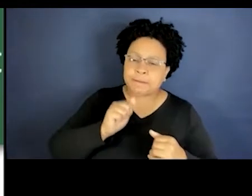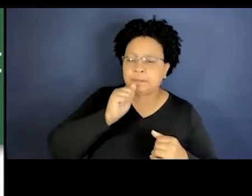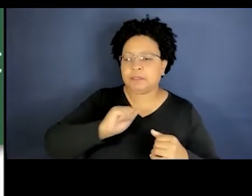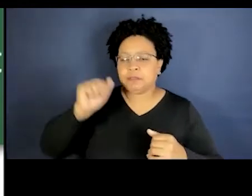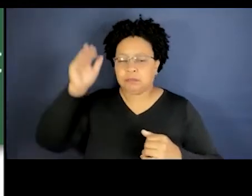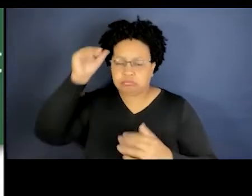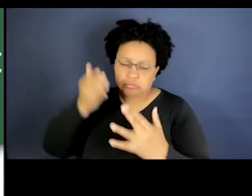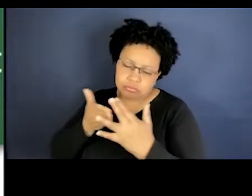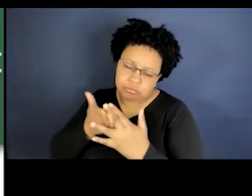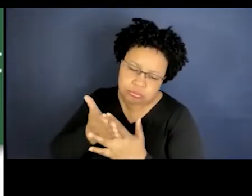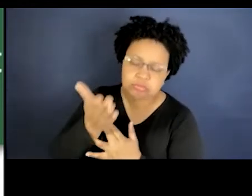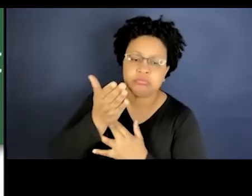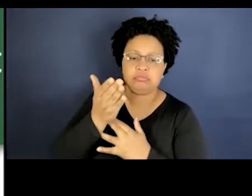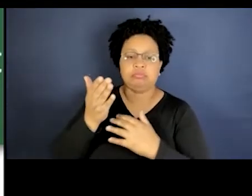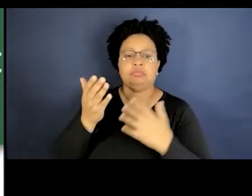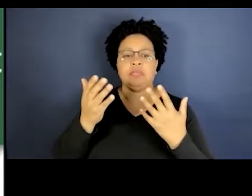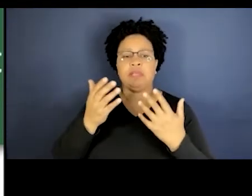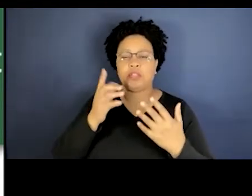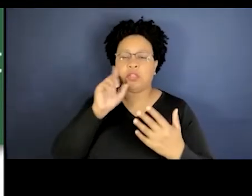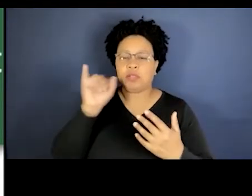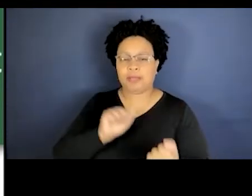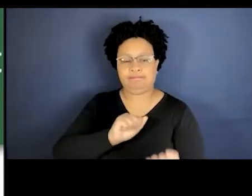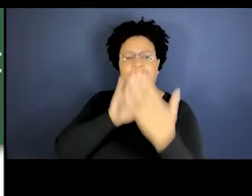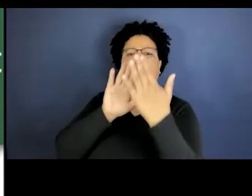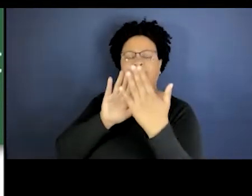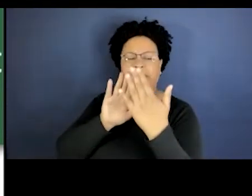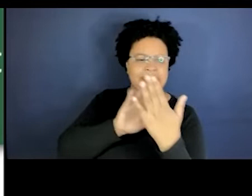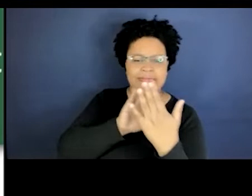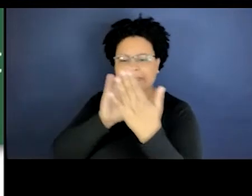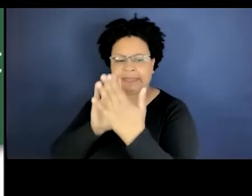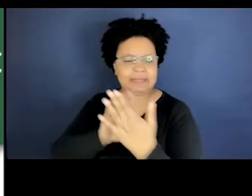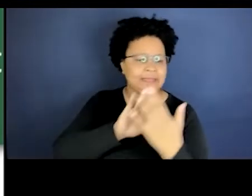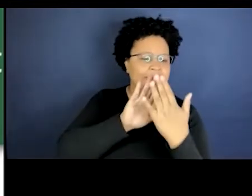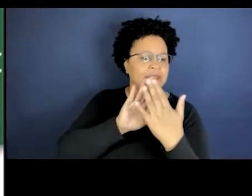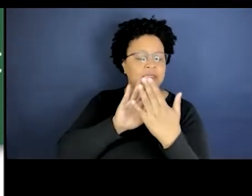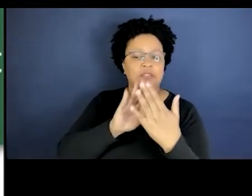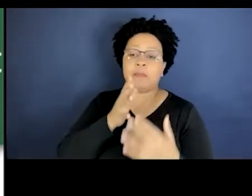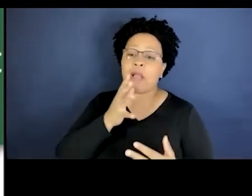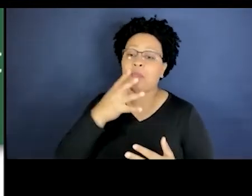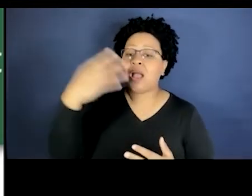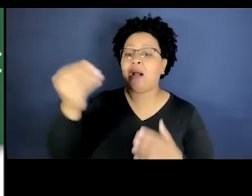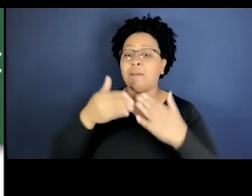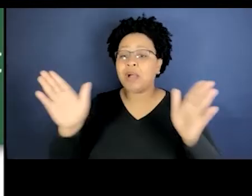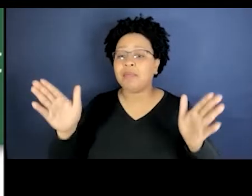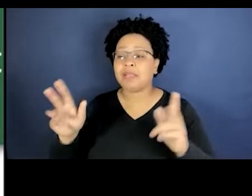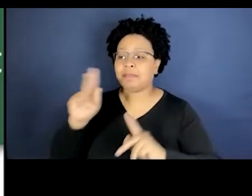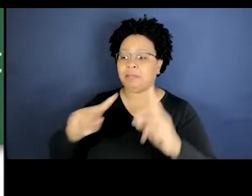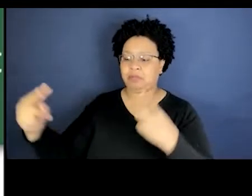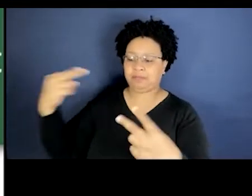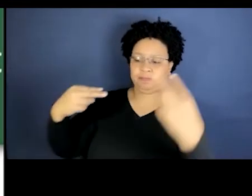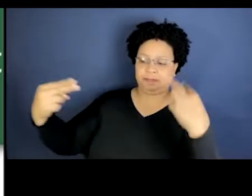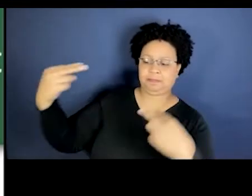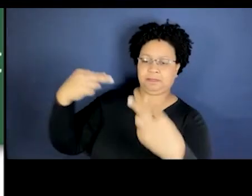this obstacle, right? When she went out into the public, she would receive stares from people because